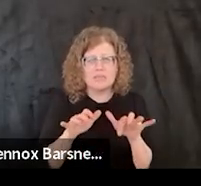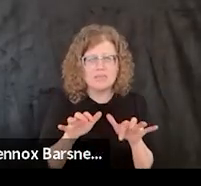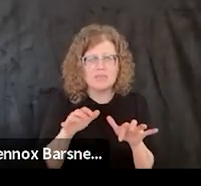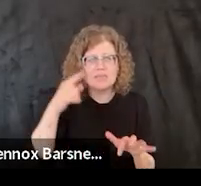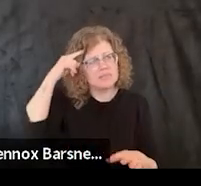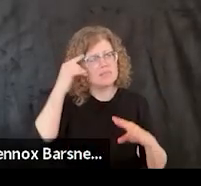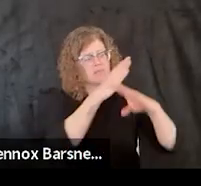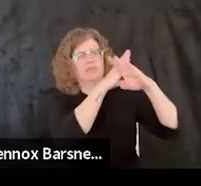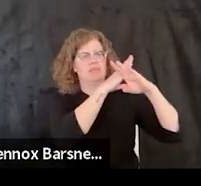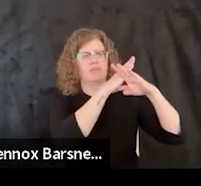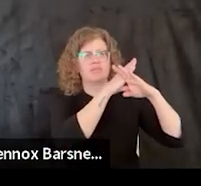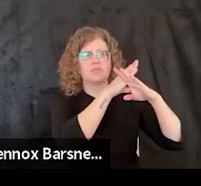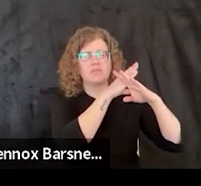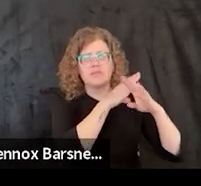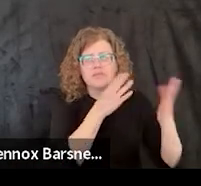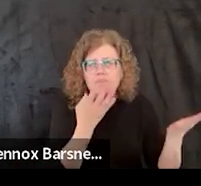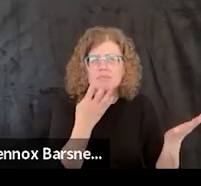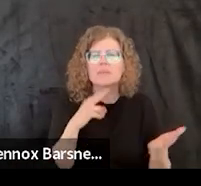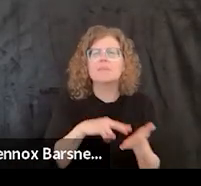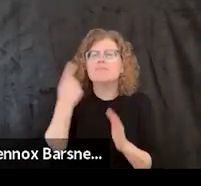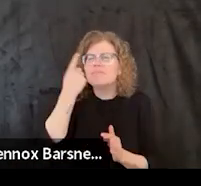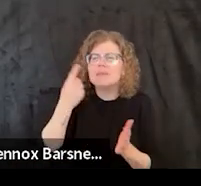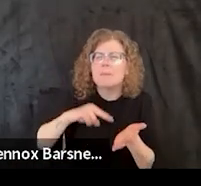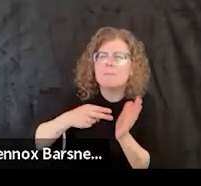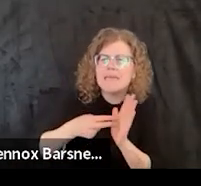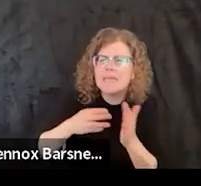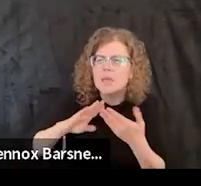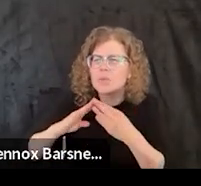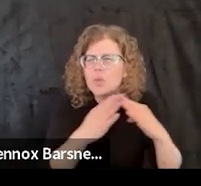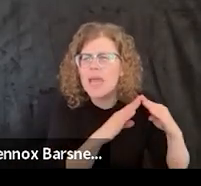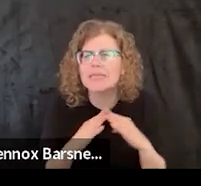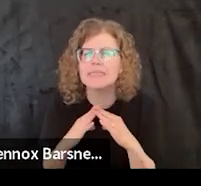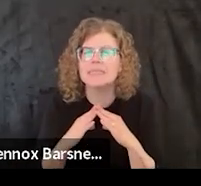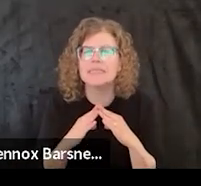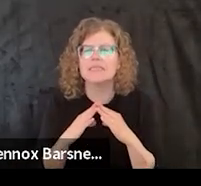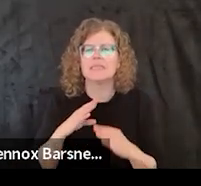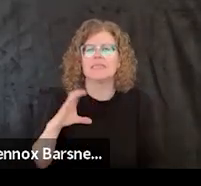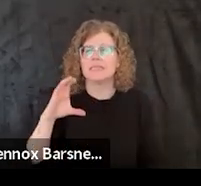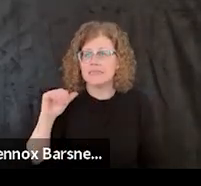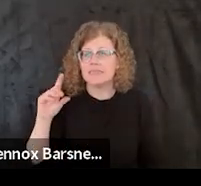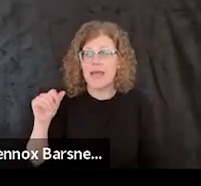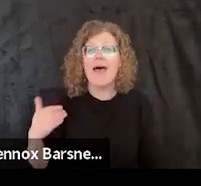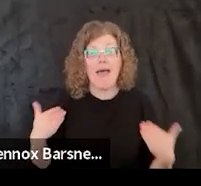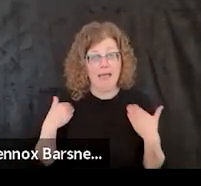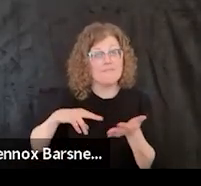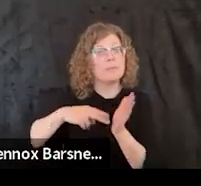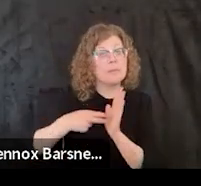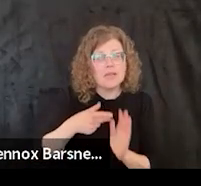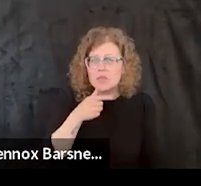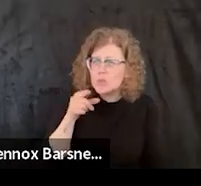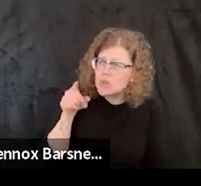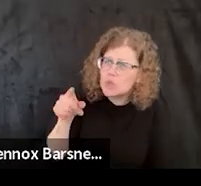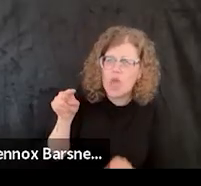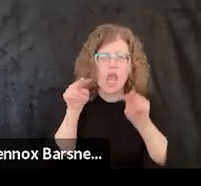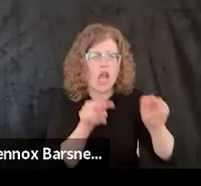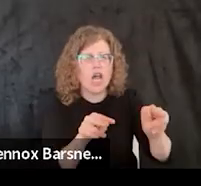mean when we say community. We define community as those who view, participate, collaborate,